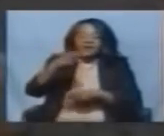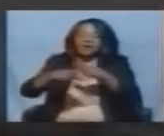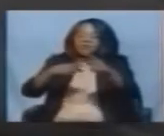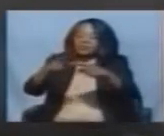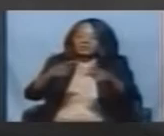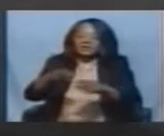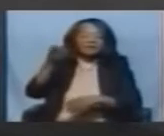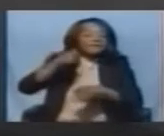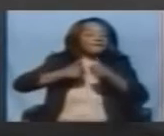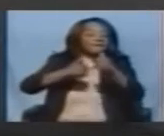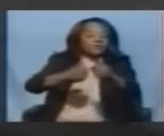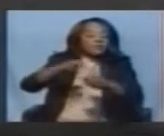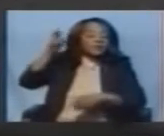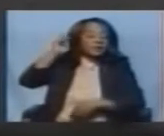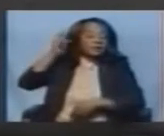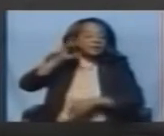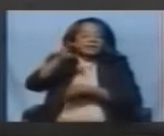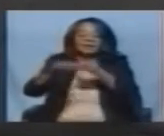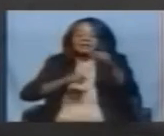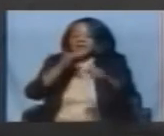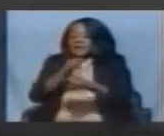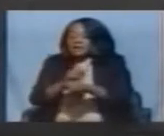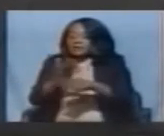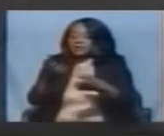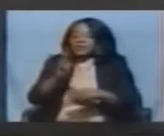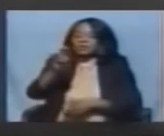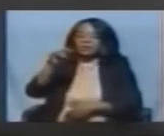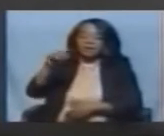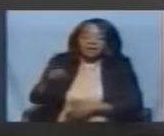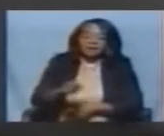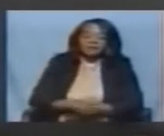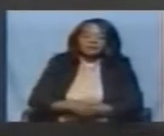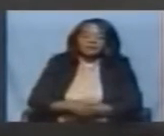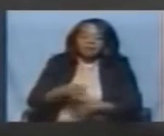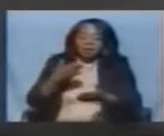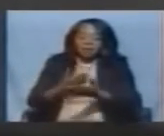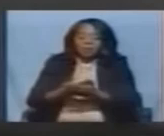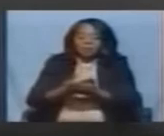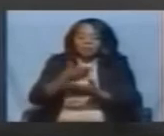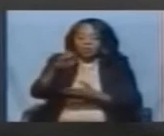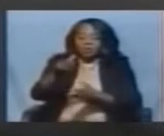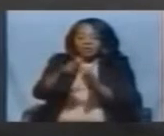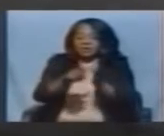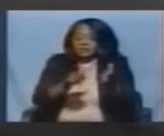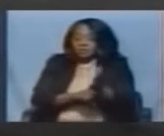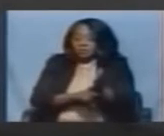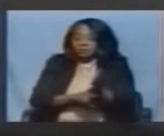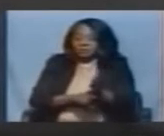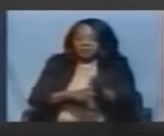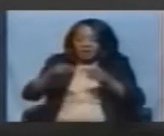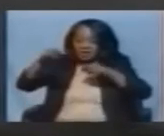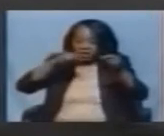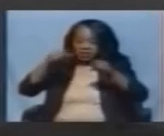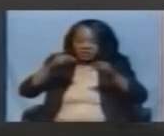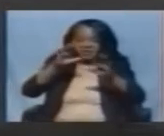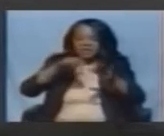UNISTRO, you know, which is international, United Nations international procurement laws. Okay? It doesn't allow negotiation when you go to